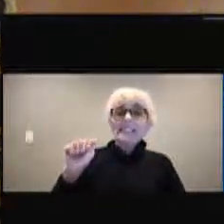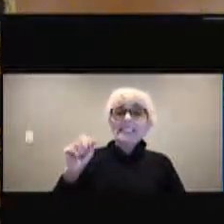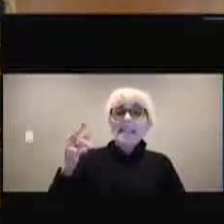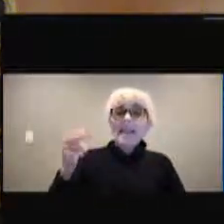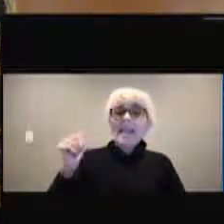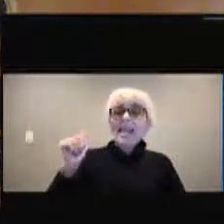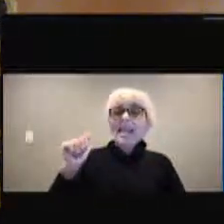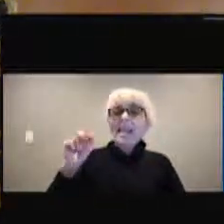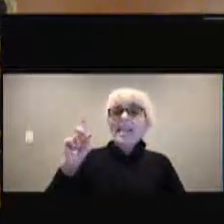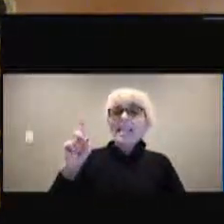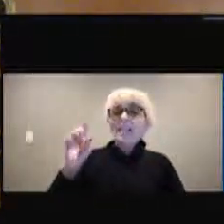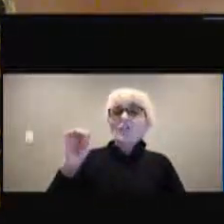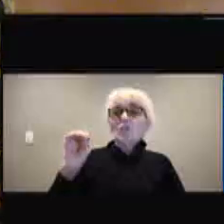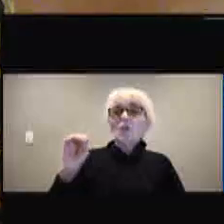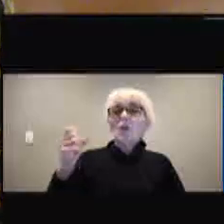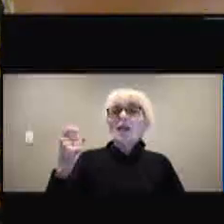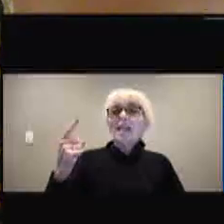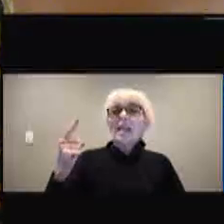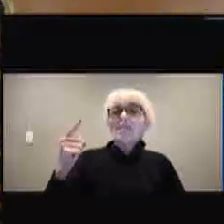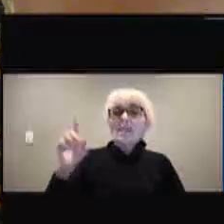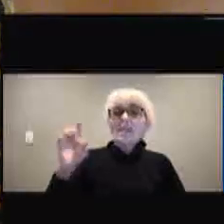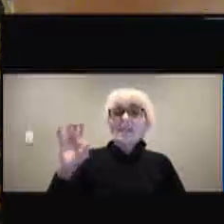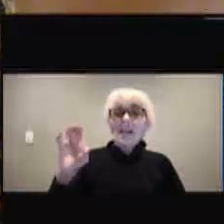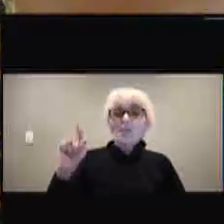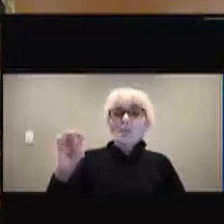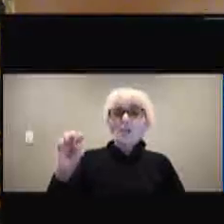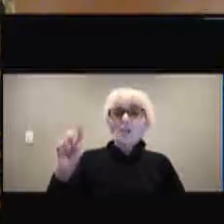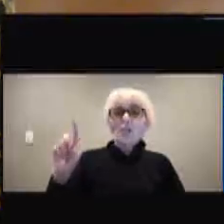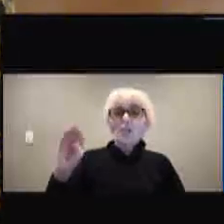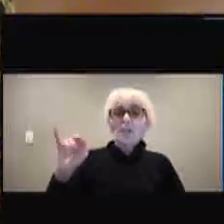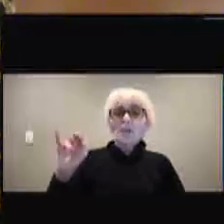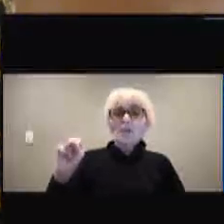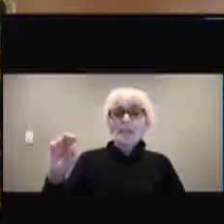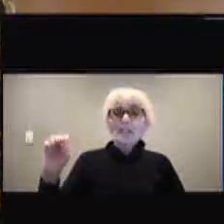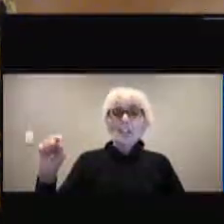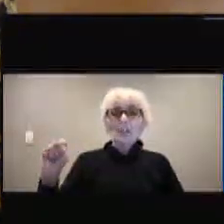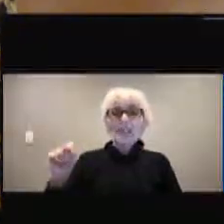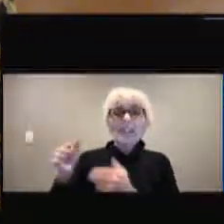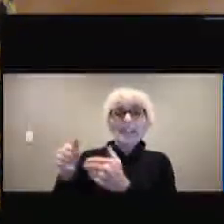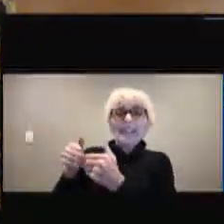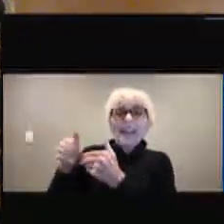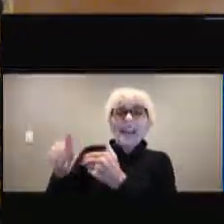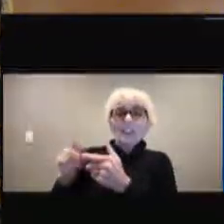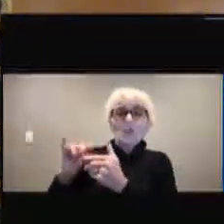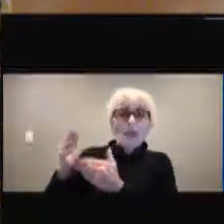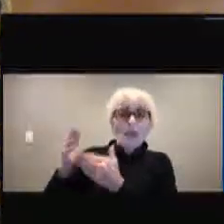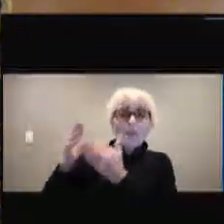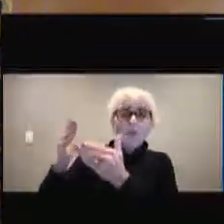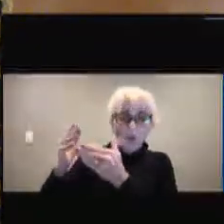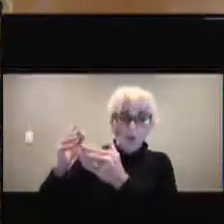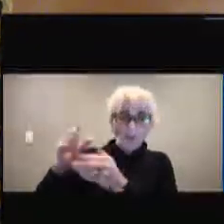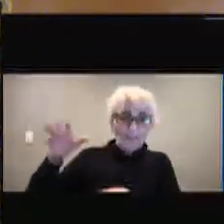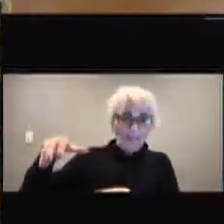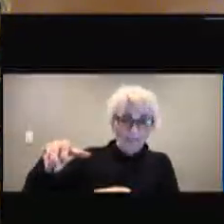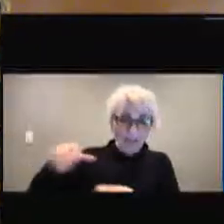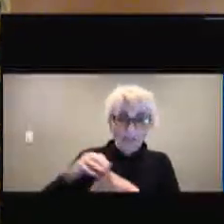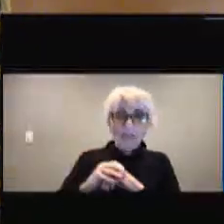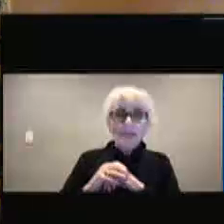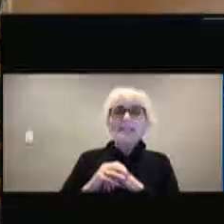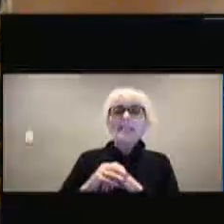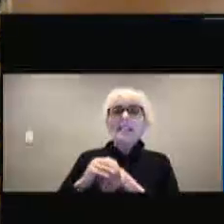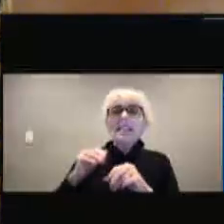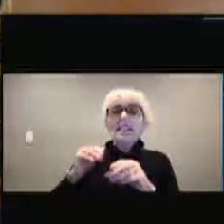I'm in 1100 Goodman Street, right next to the proposed development in Swiss Elm